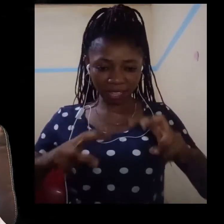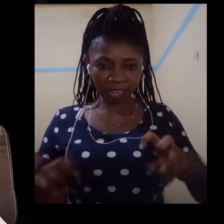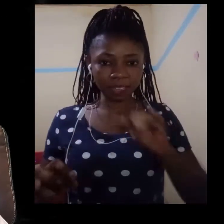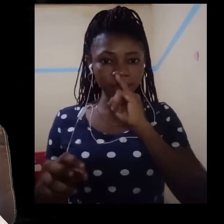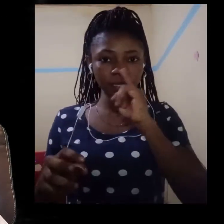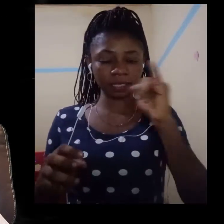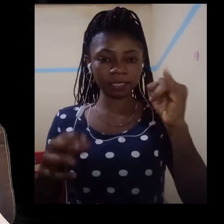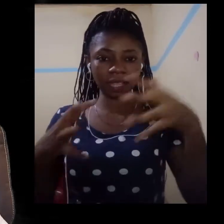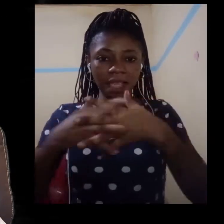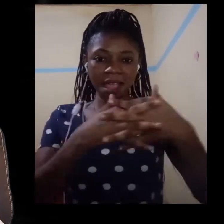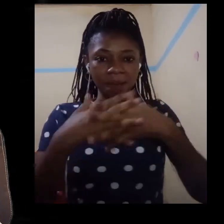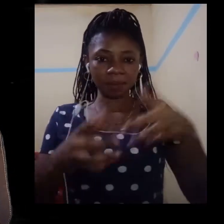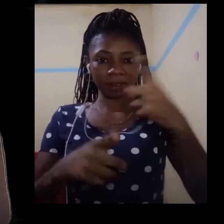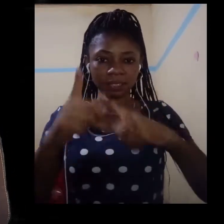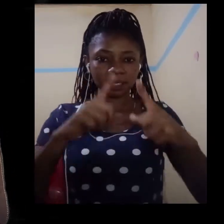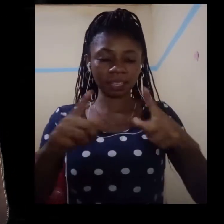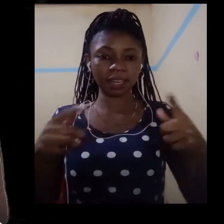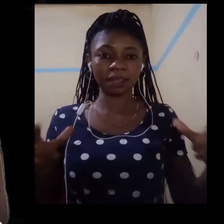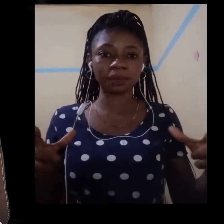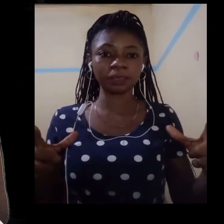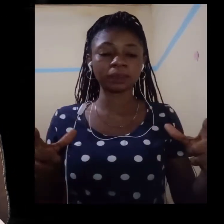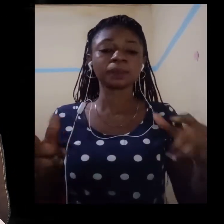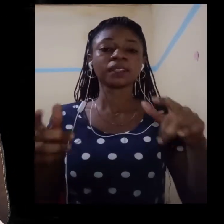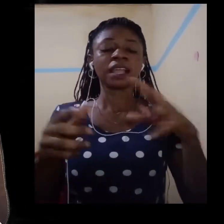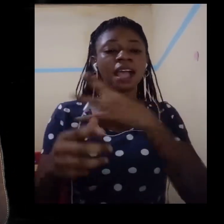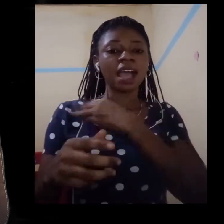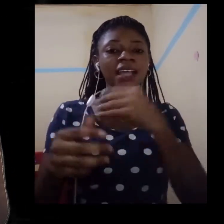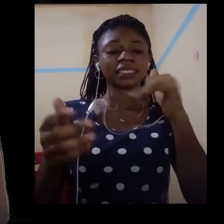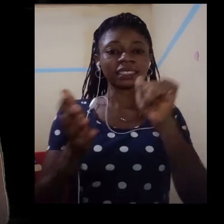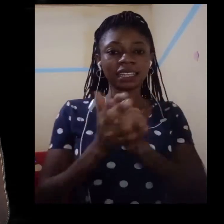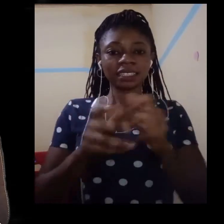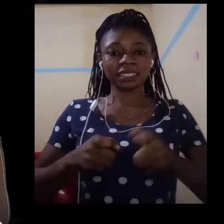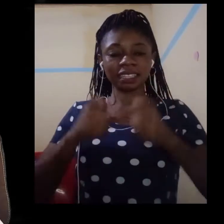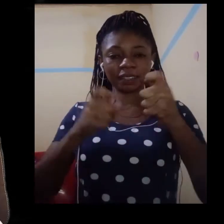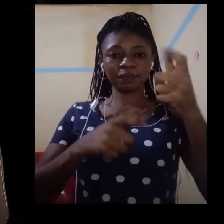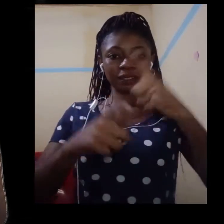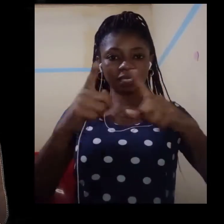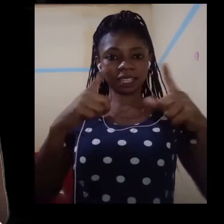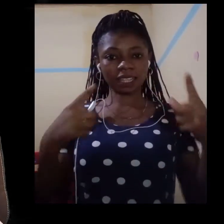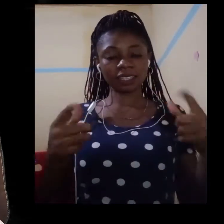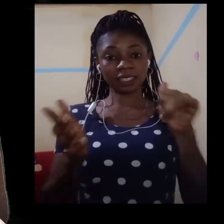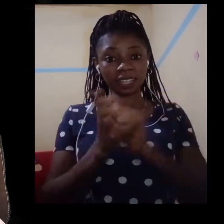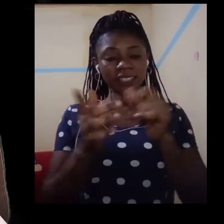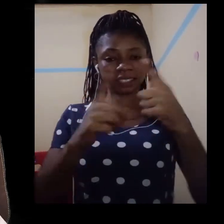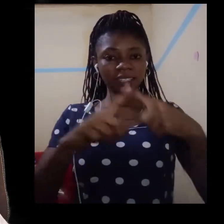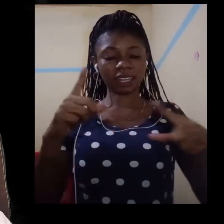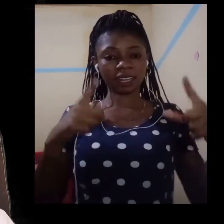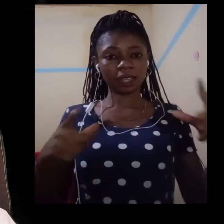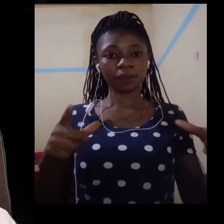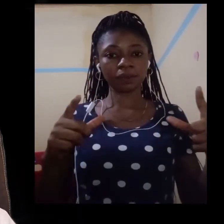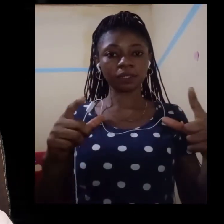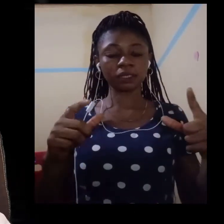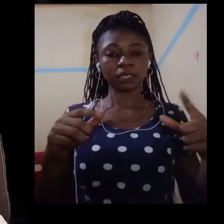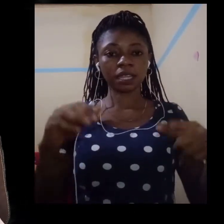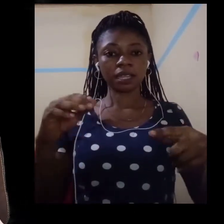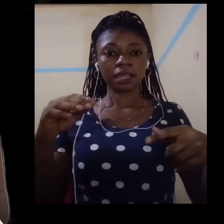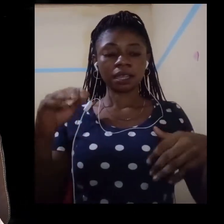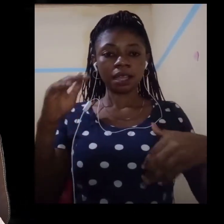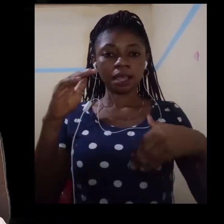is American Sign Language, and that has given the sign language enough impetus